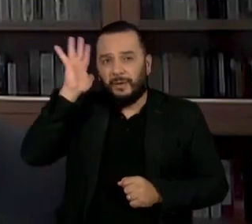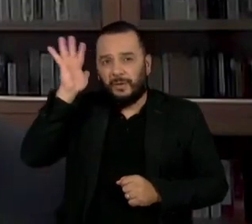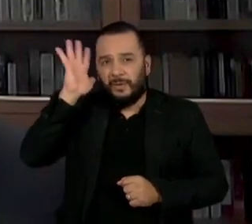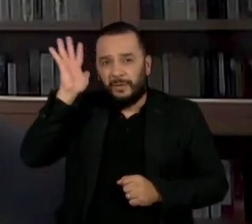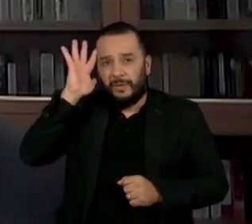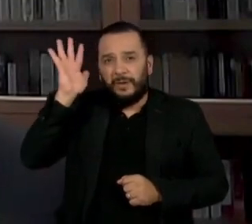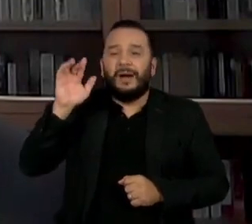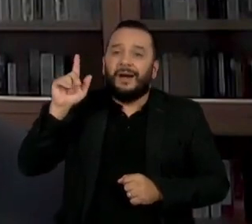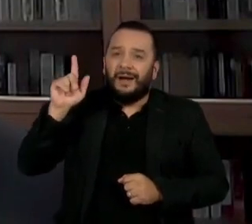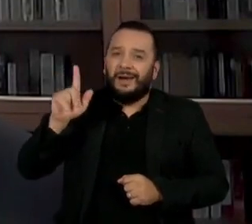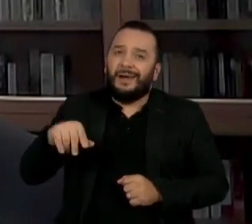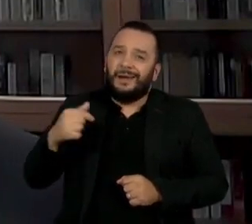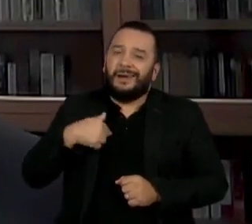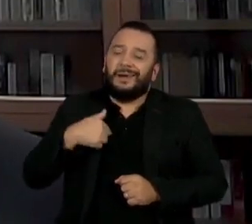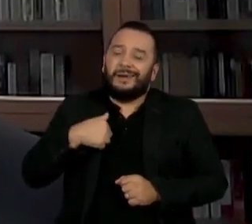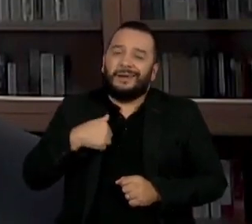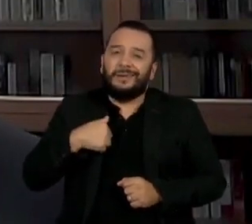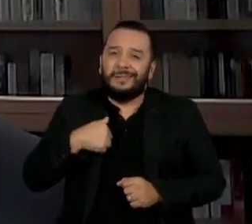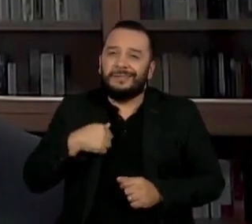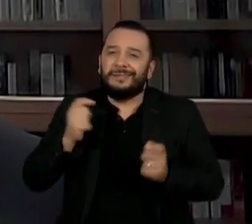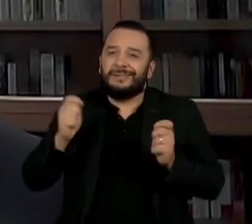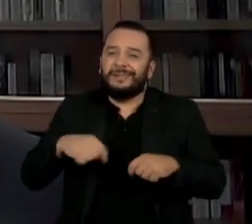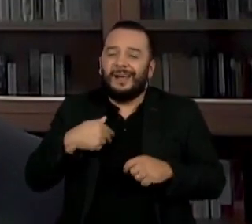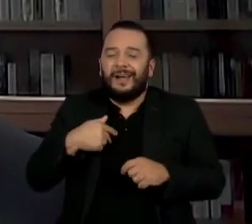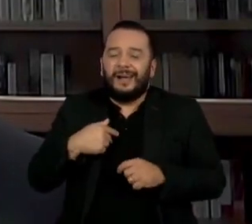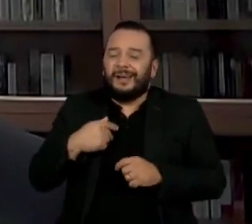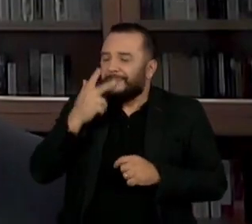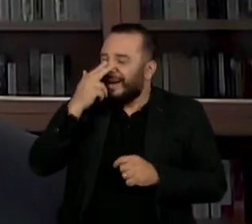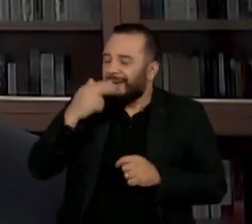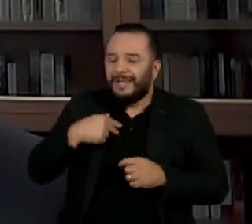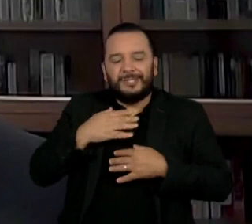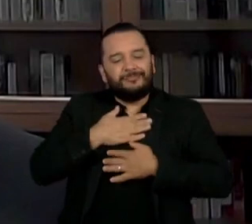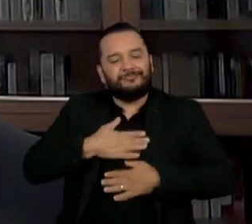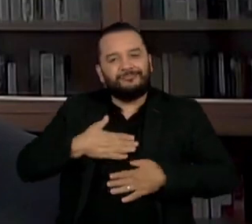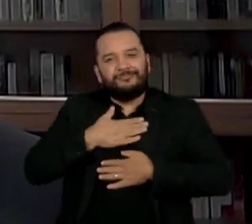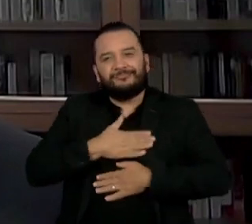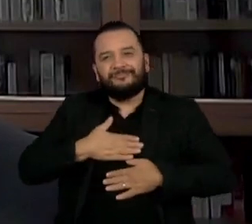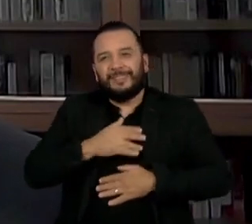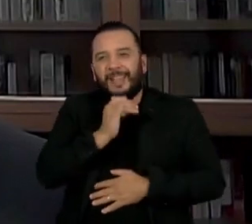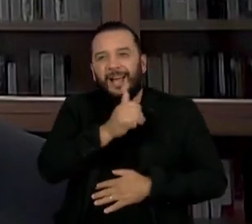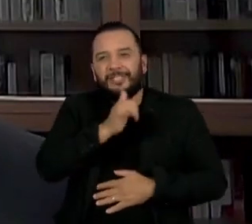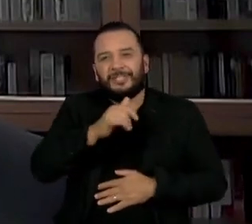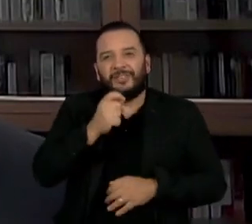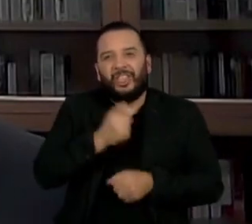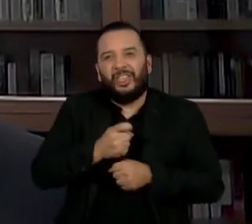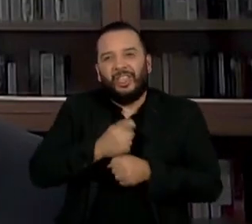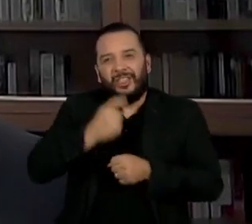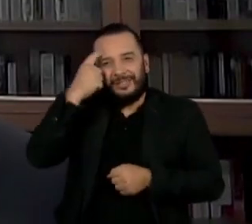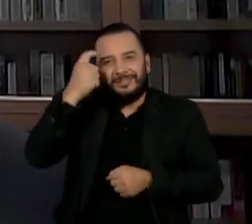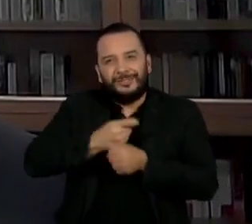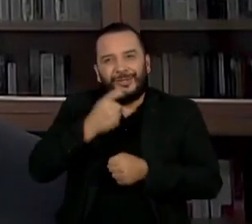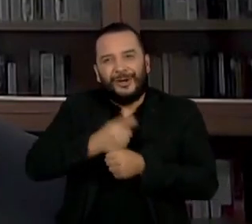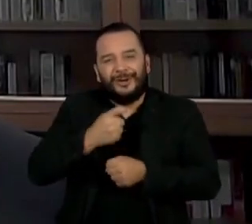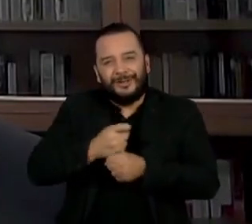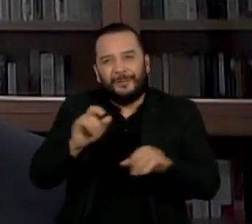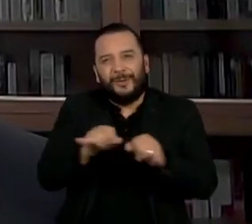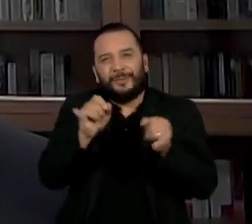Ficção é um refuge. from stupid narratives. We have a lot